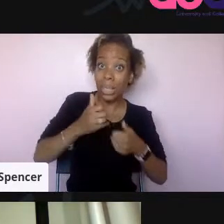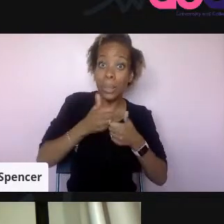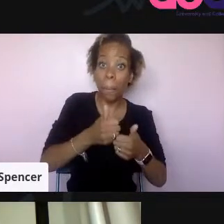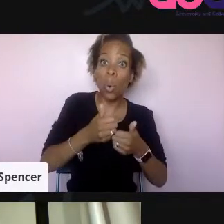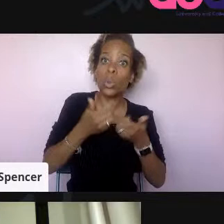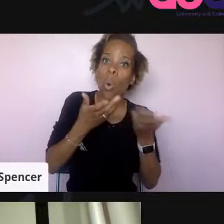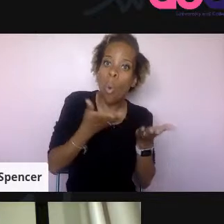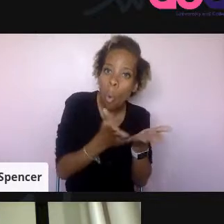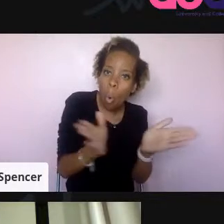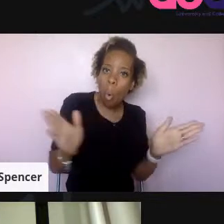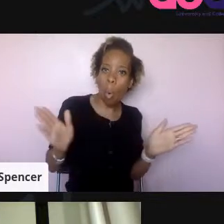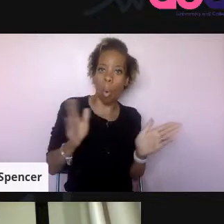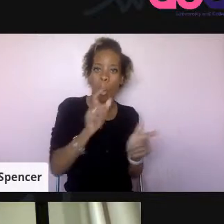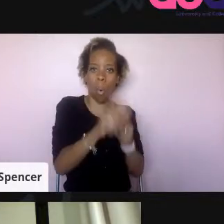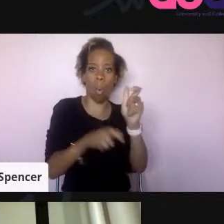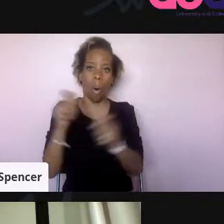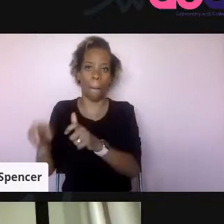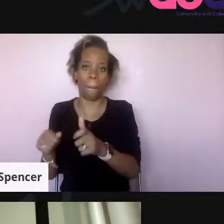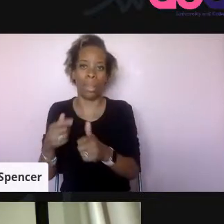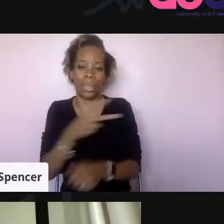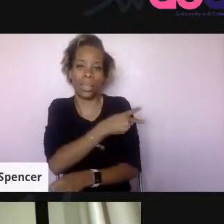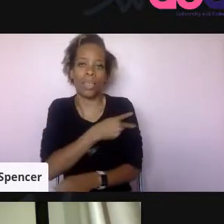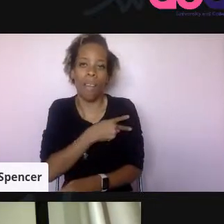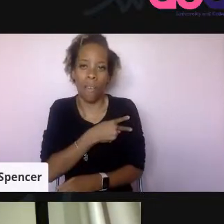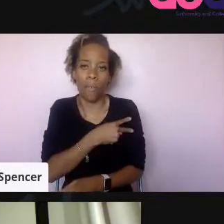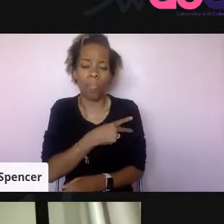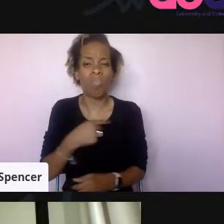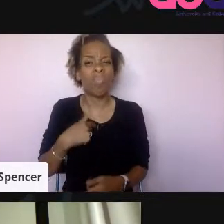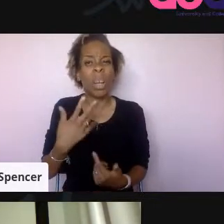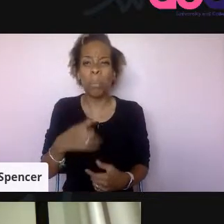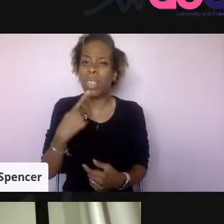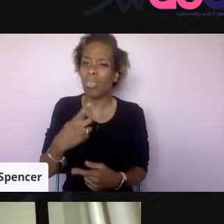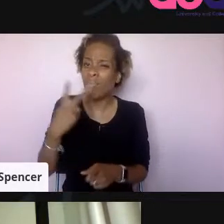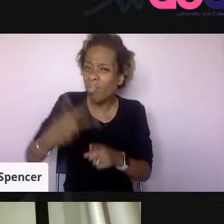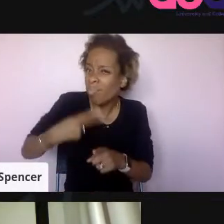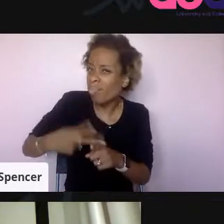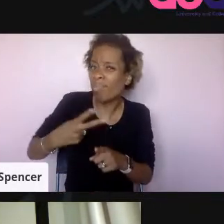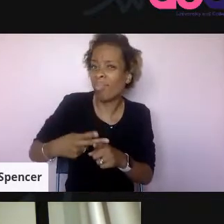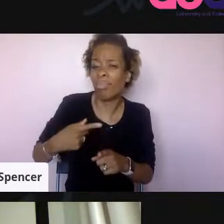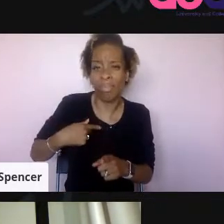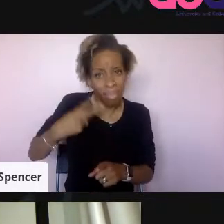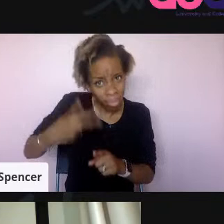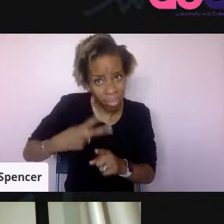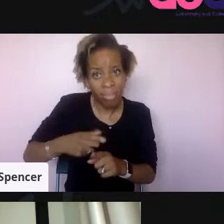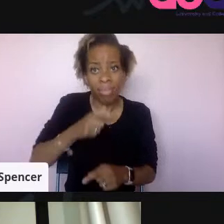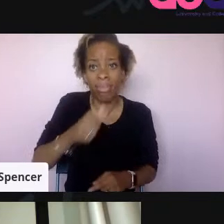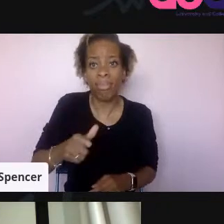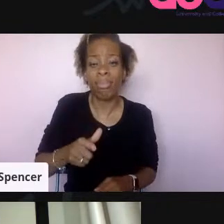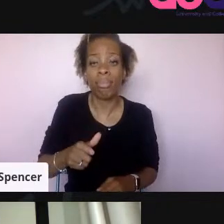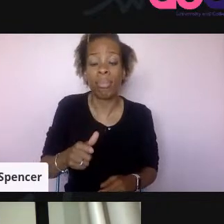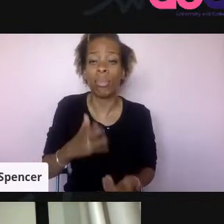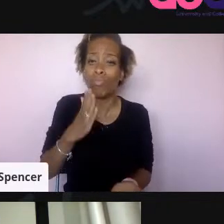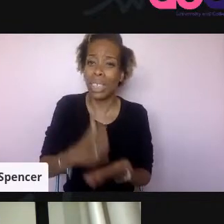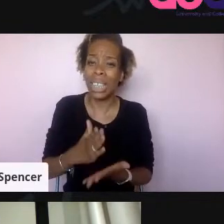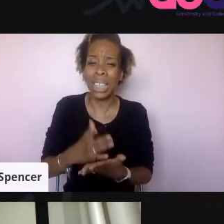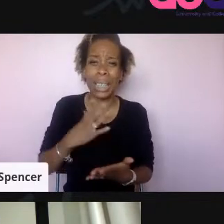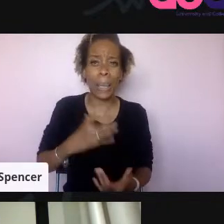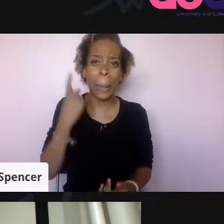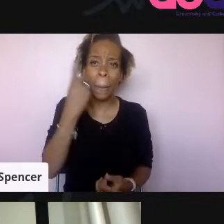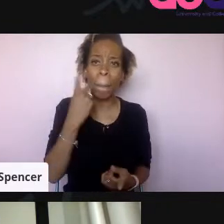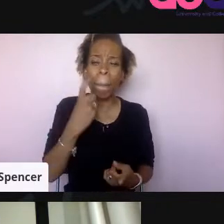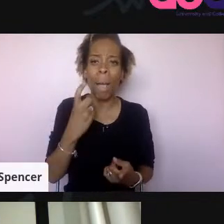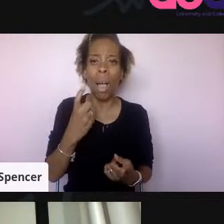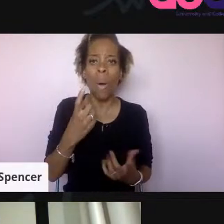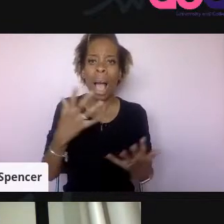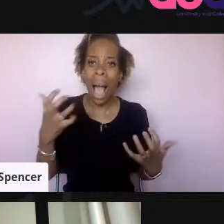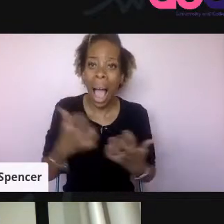staff? And I mean, there's a bigger point, and I've kind of said this quite frequently, but I do think that we need to be thinking much more about working with employers to